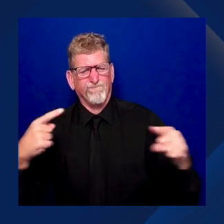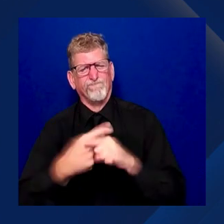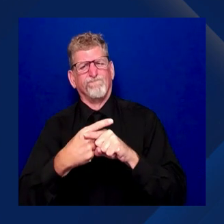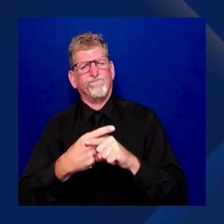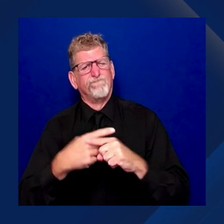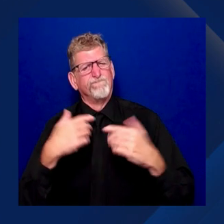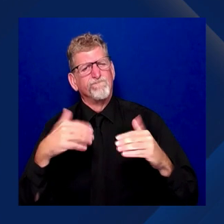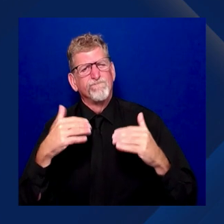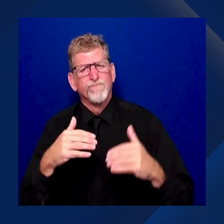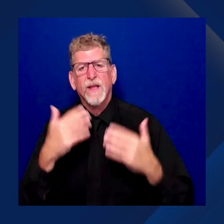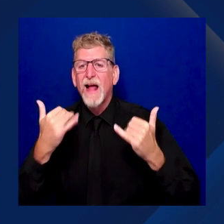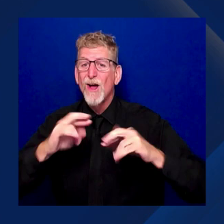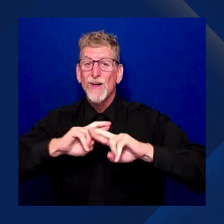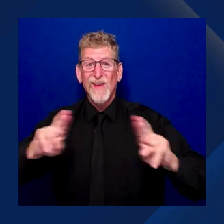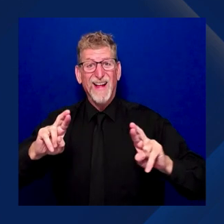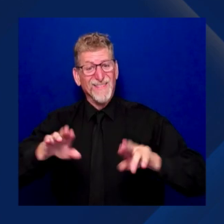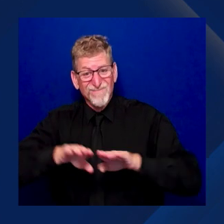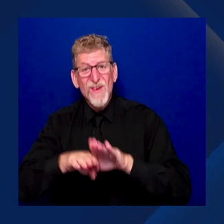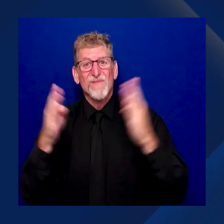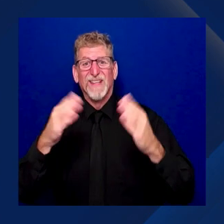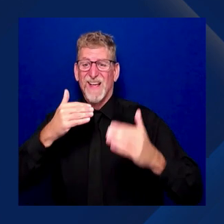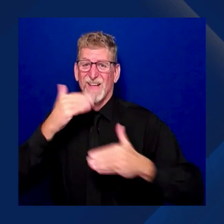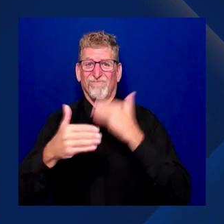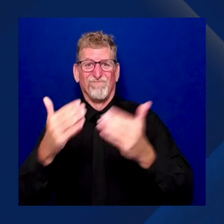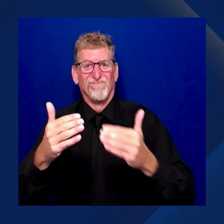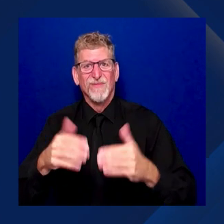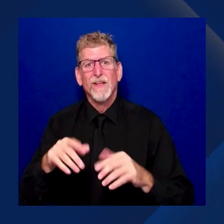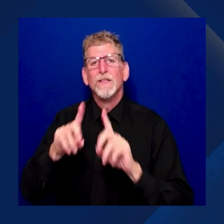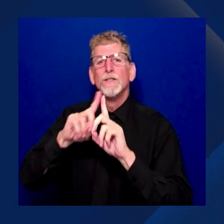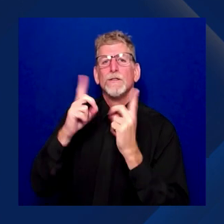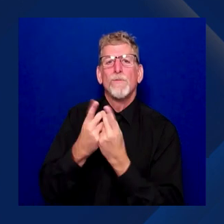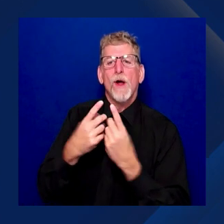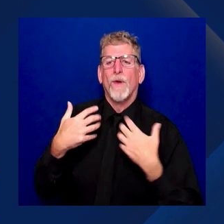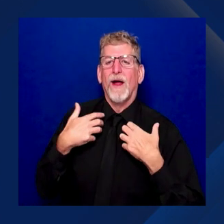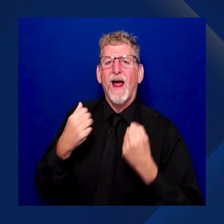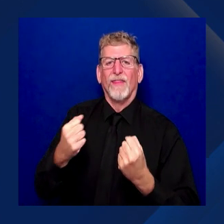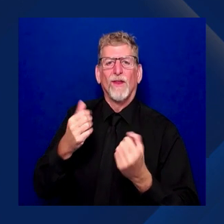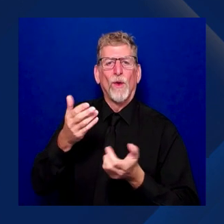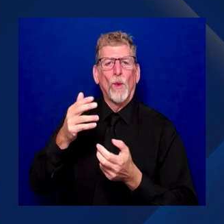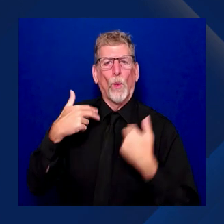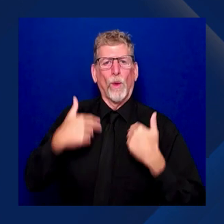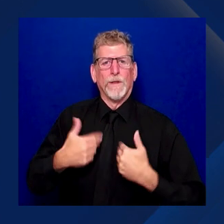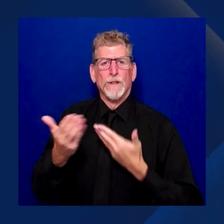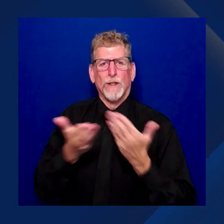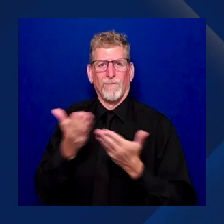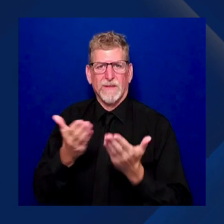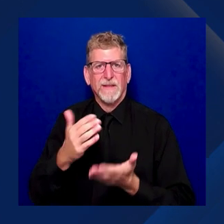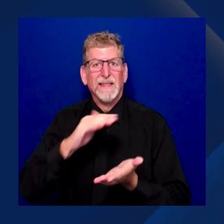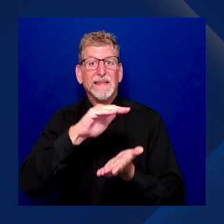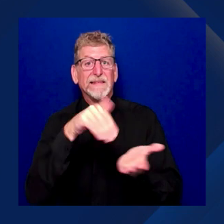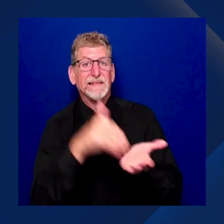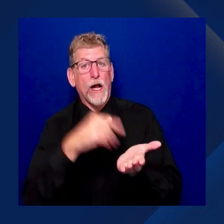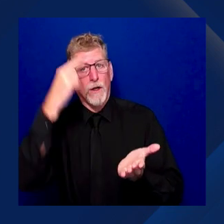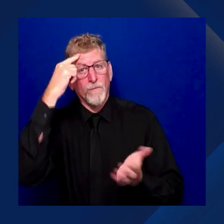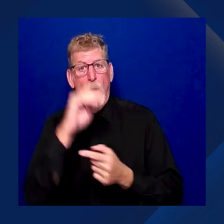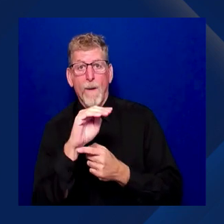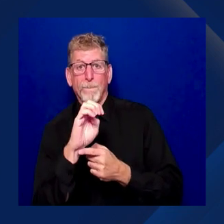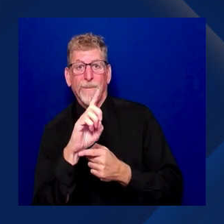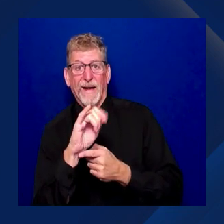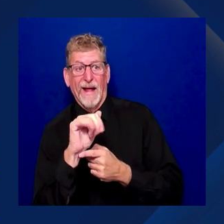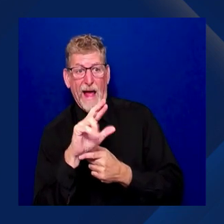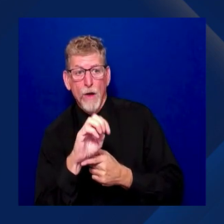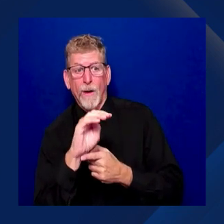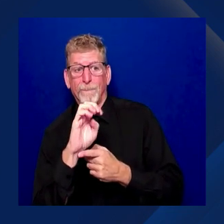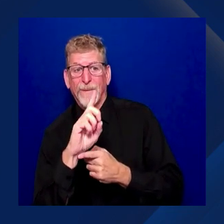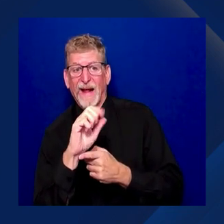effort, our Department of Health and Human Services and Centers for Medicare and Medicaid are launching a new initiative